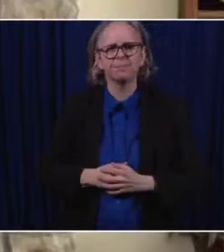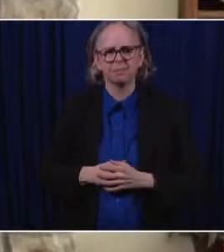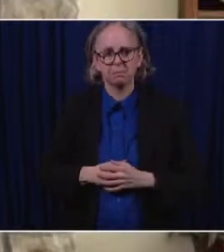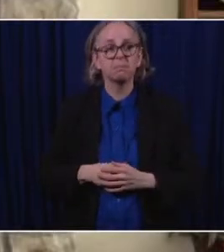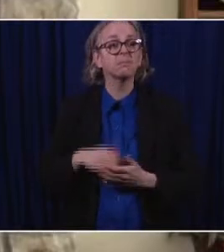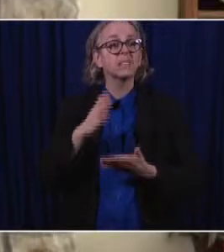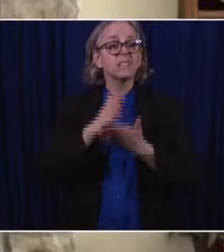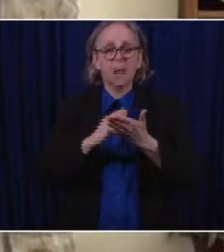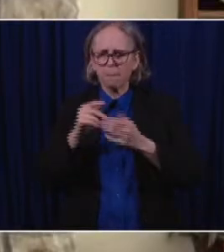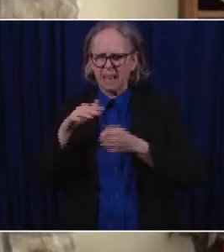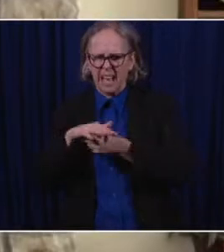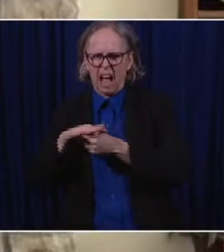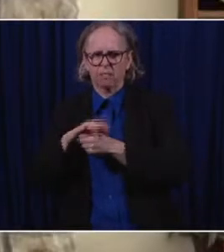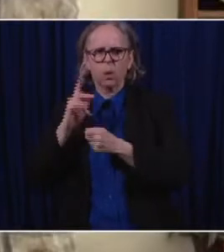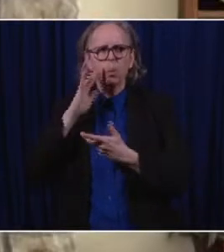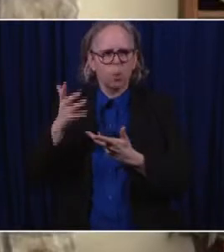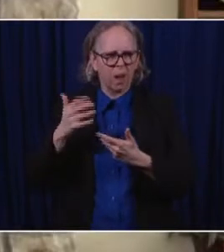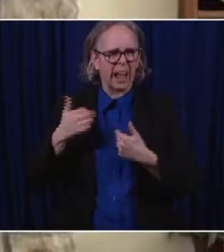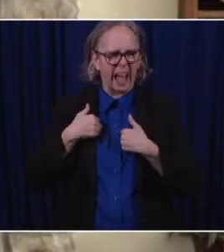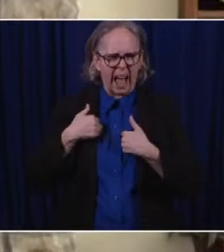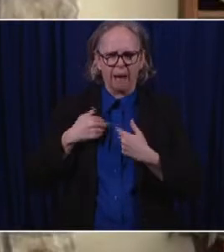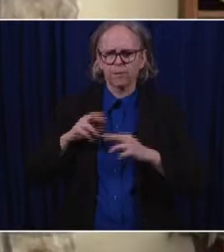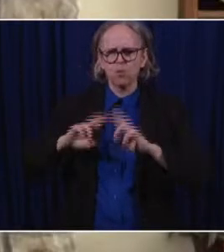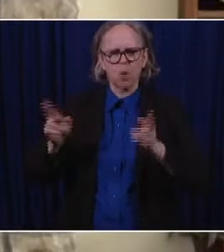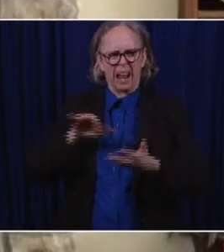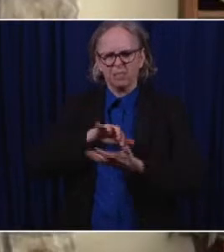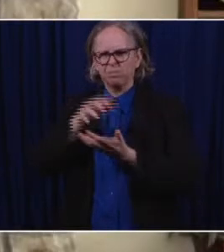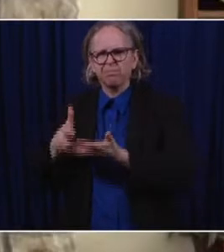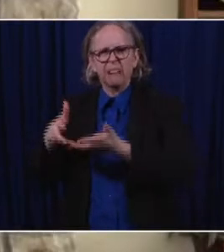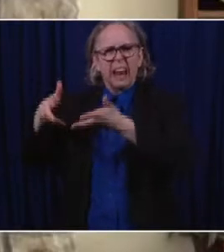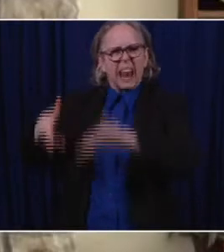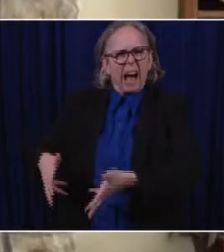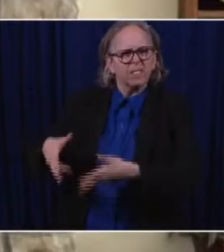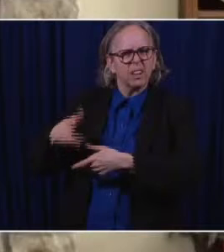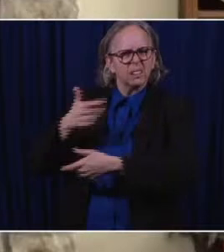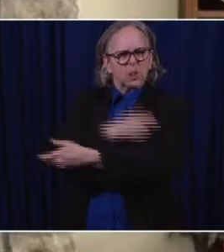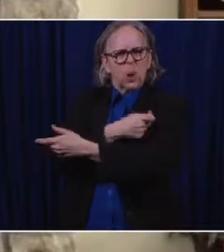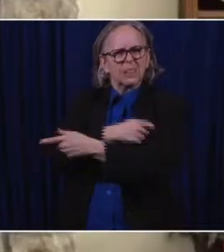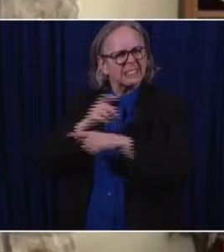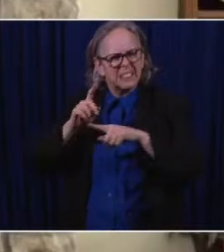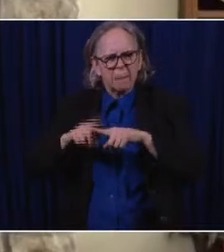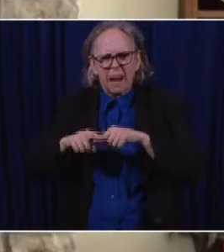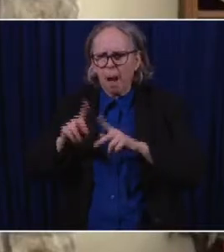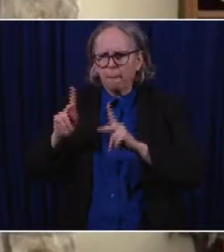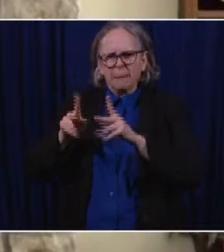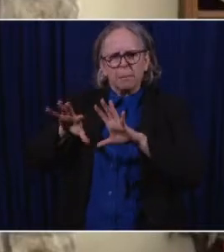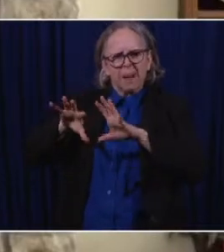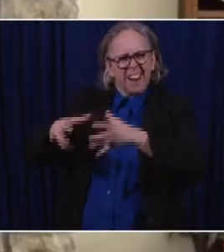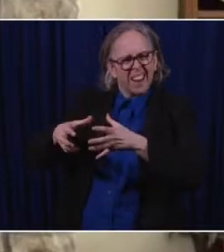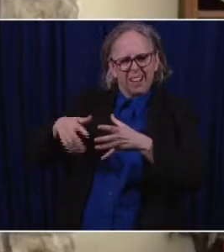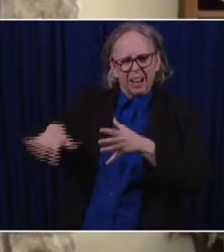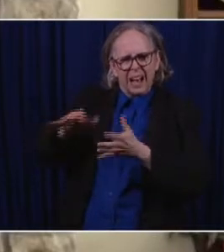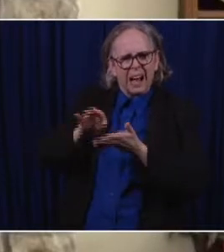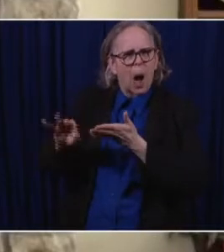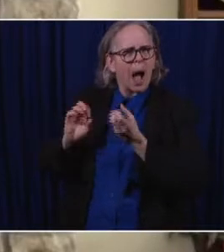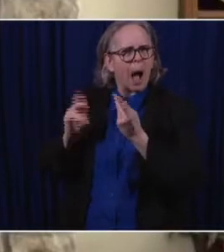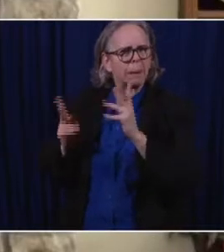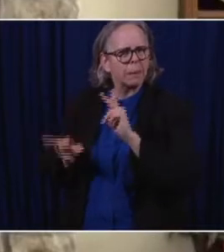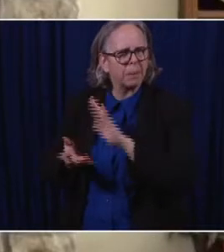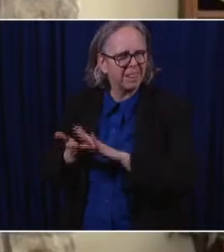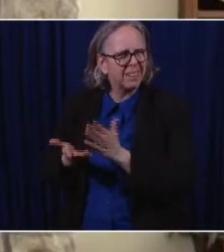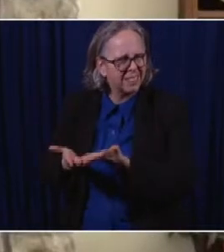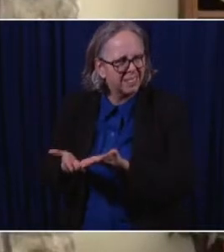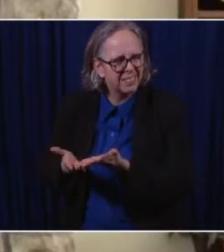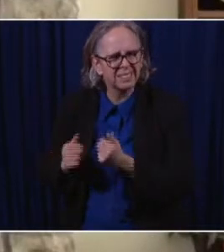more disadvantaged areas, but that is only 10%. So basically, it is based on population. So what we spread out across the